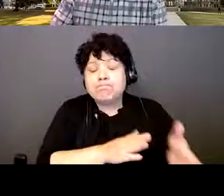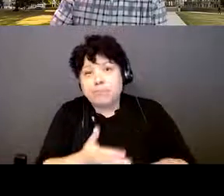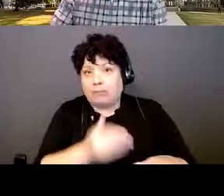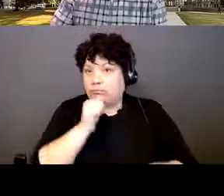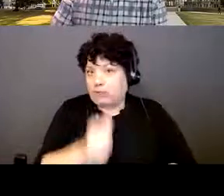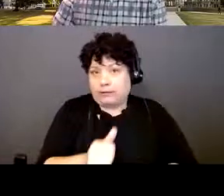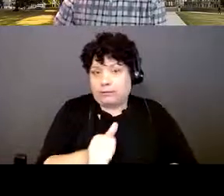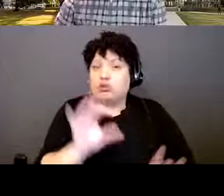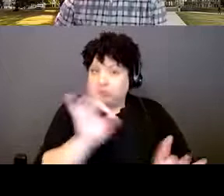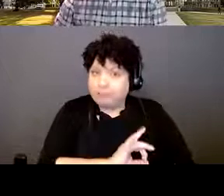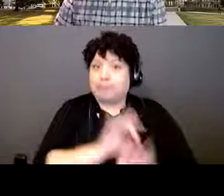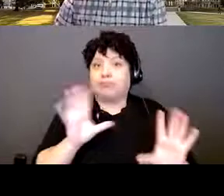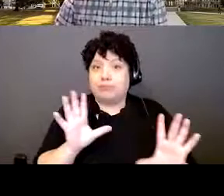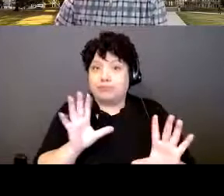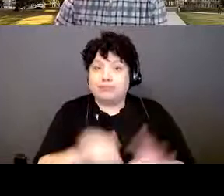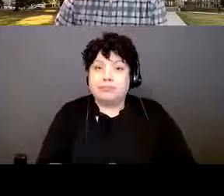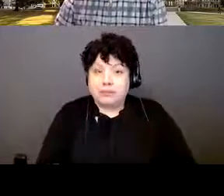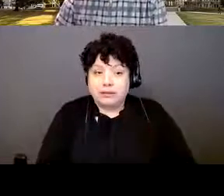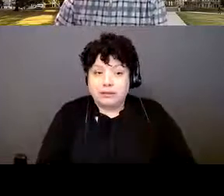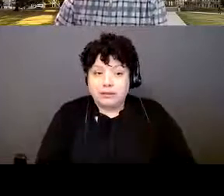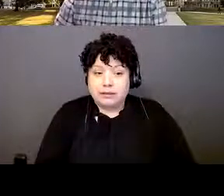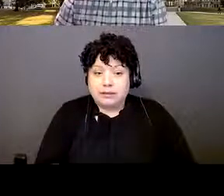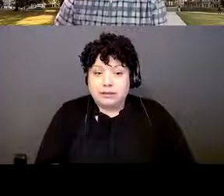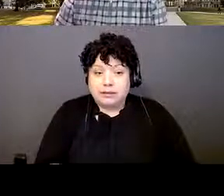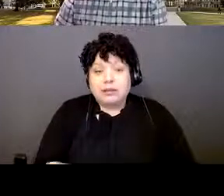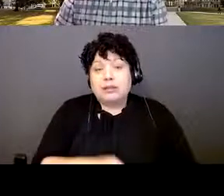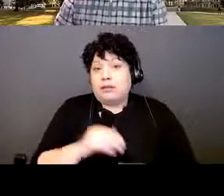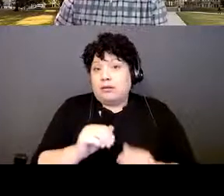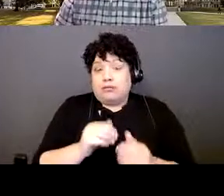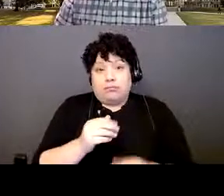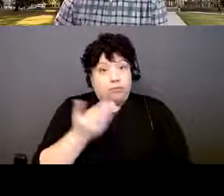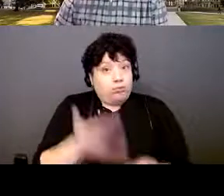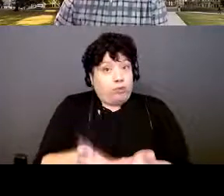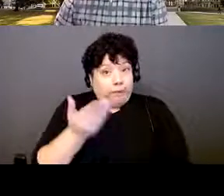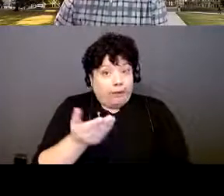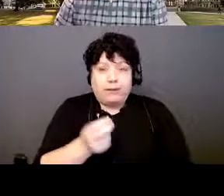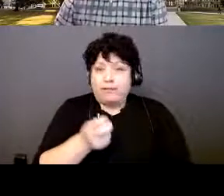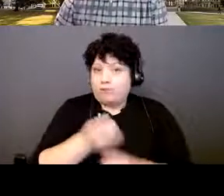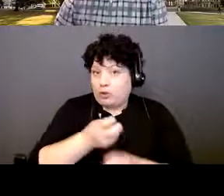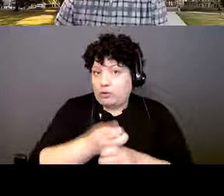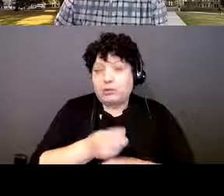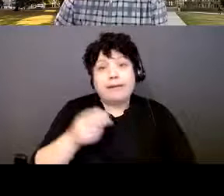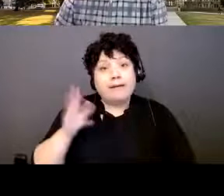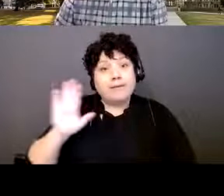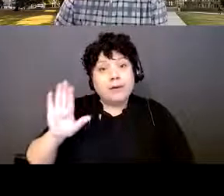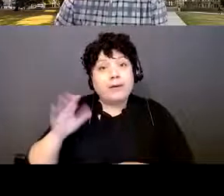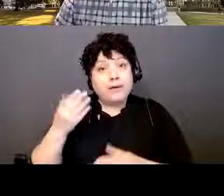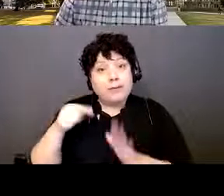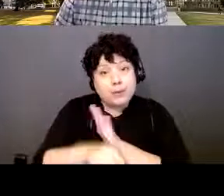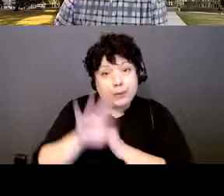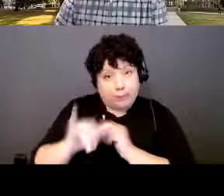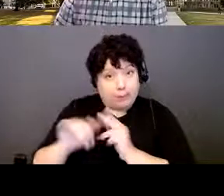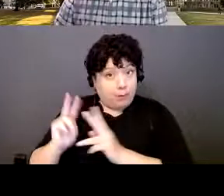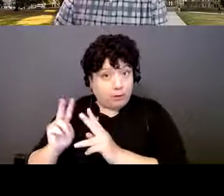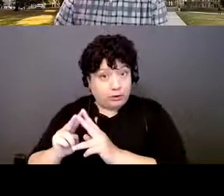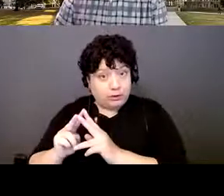things. This is the hardest kind of proof, really, when women are killed by their male partners, that it is a significant issue